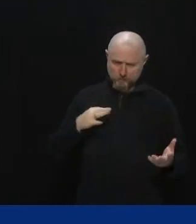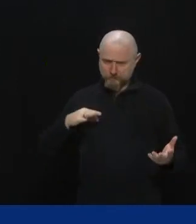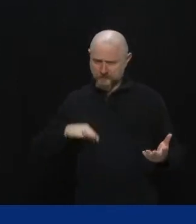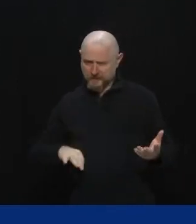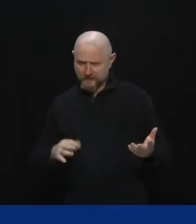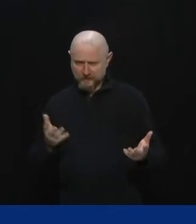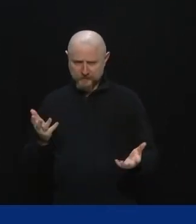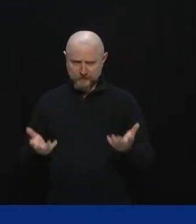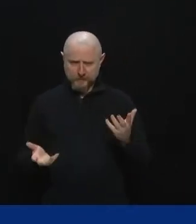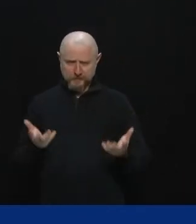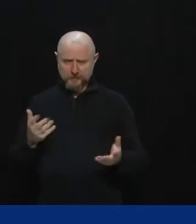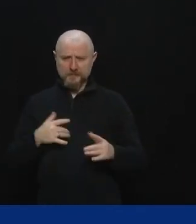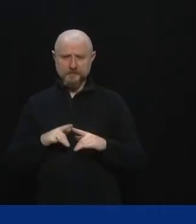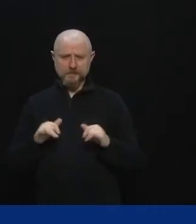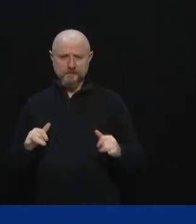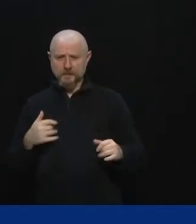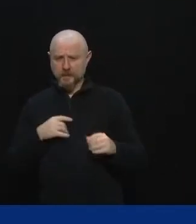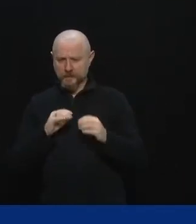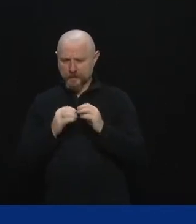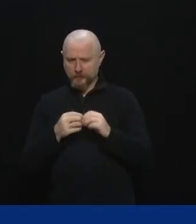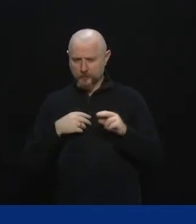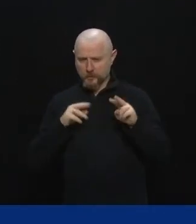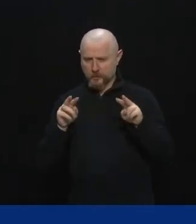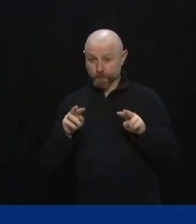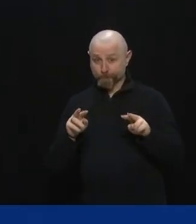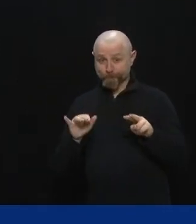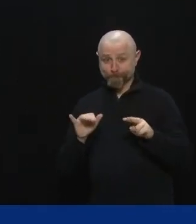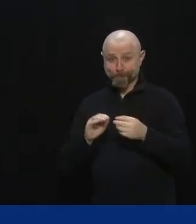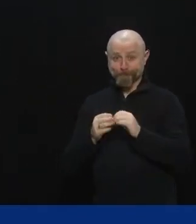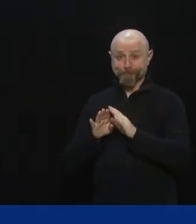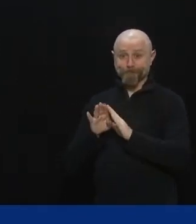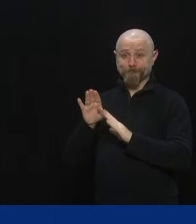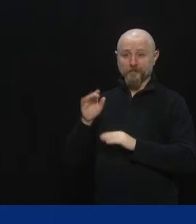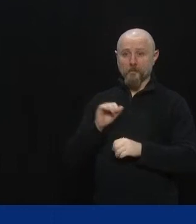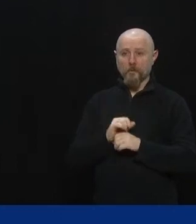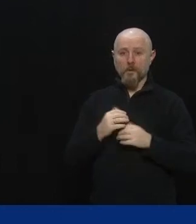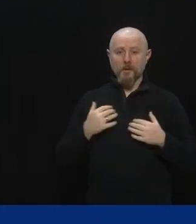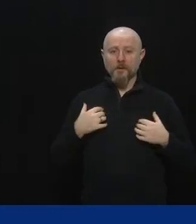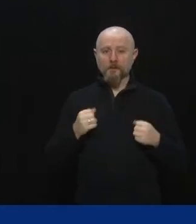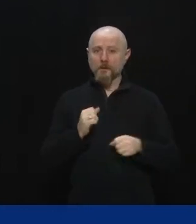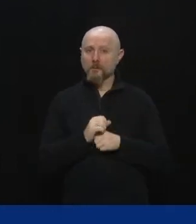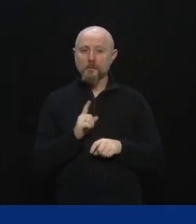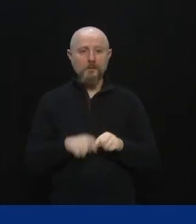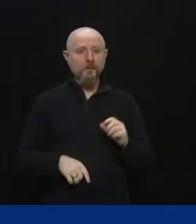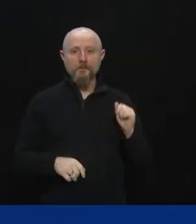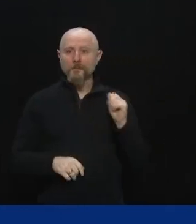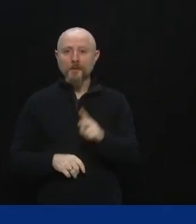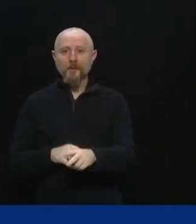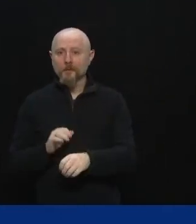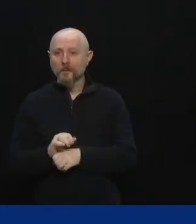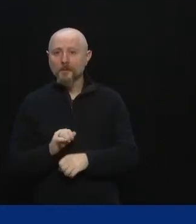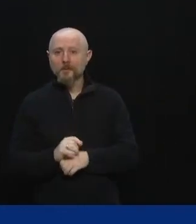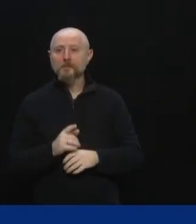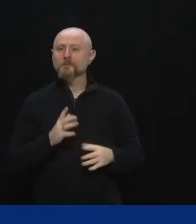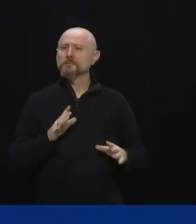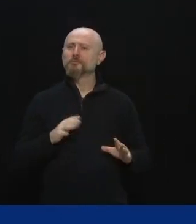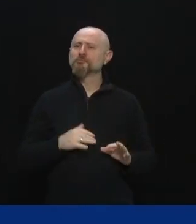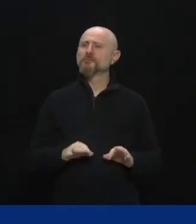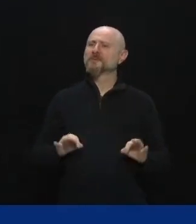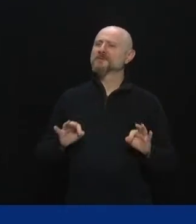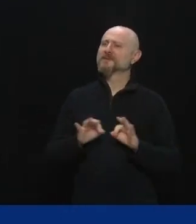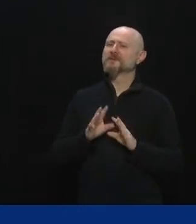also seeing the numbers that we're losing healthcare workers and all these other workers who are so critical to keeping our